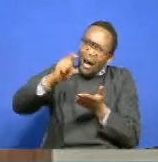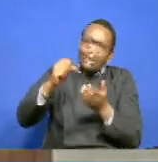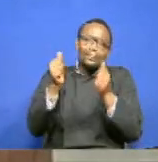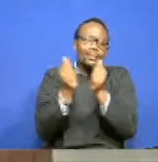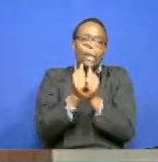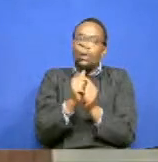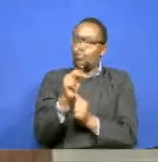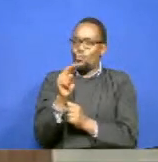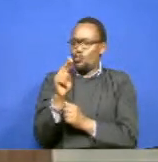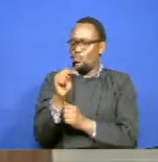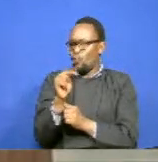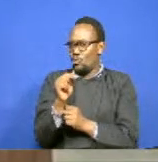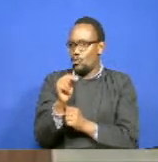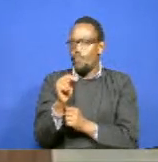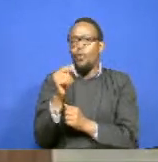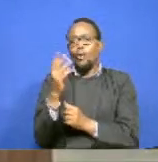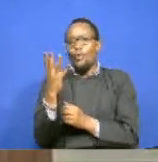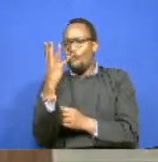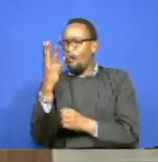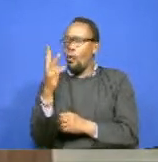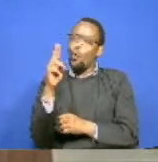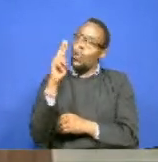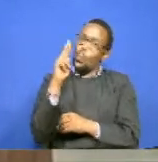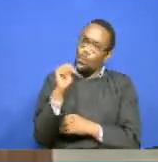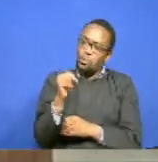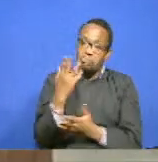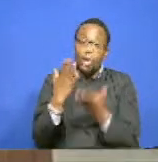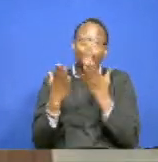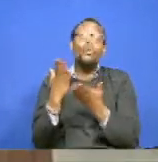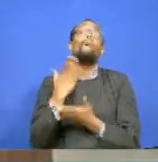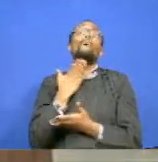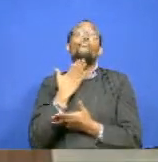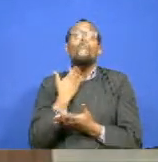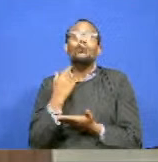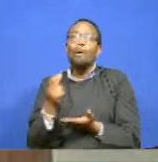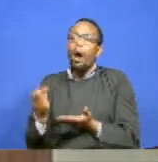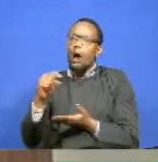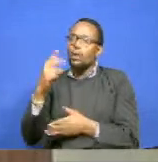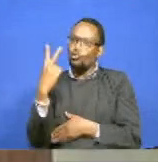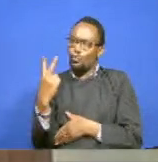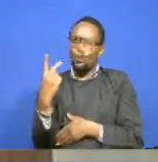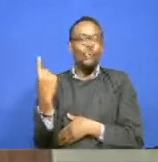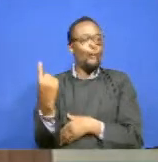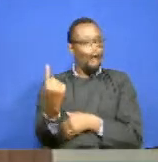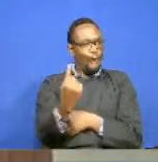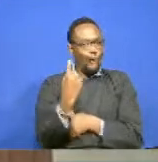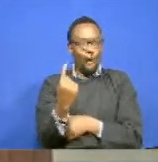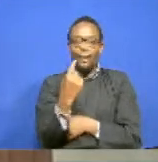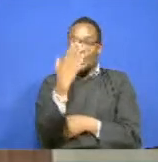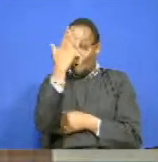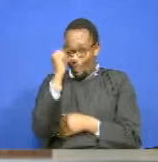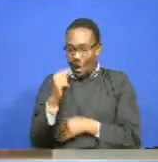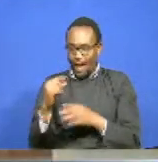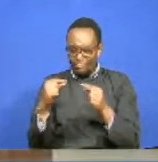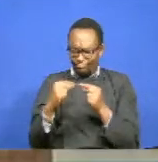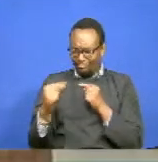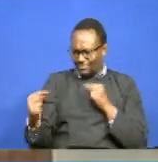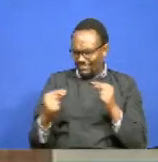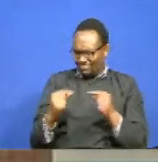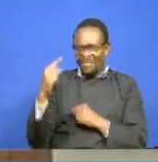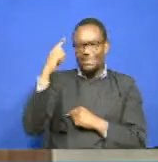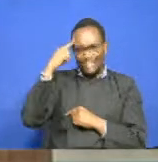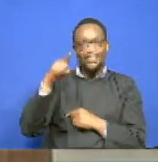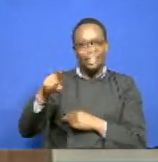10 or even to bring four. Maybe he expected him to bring two because that was a measure